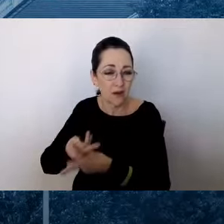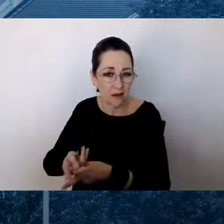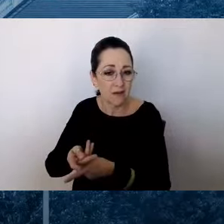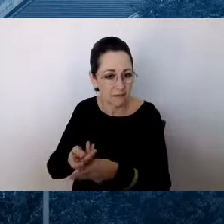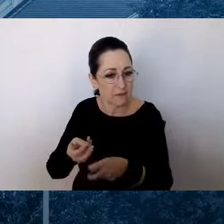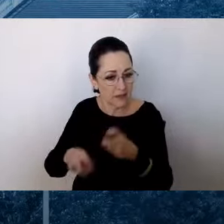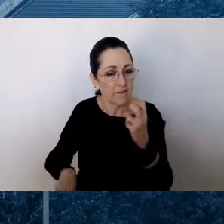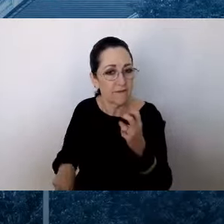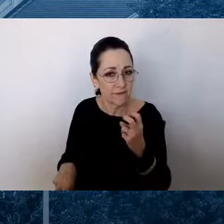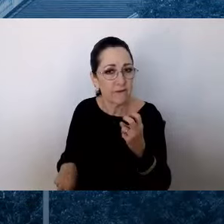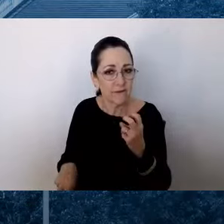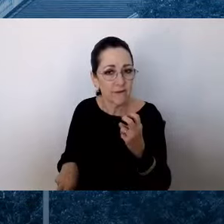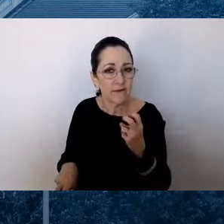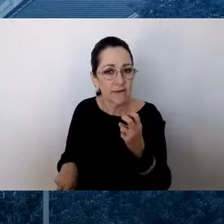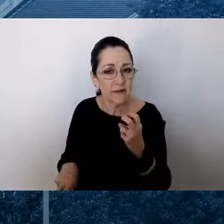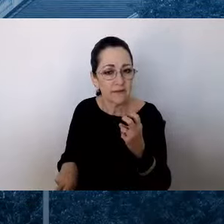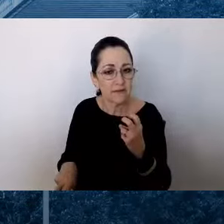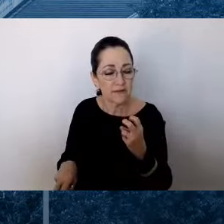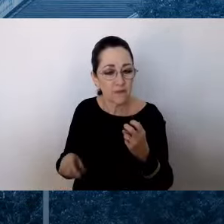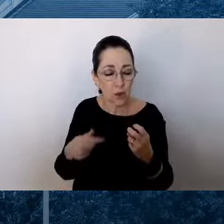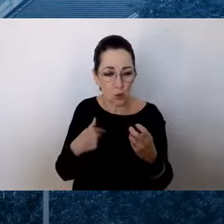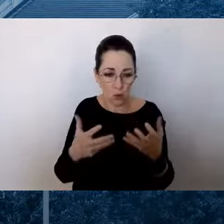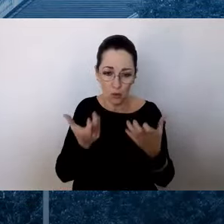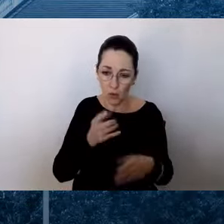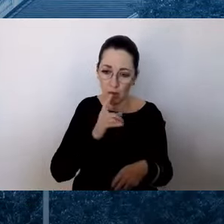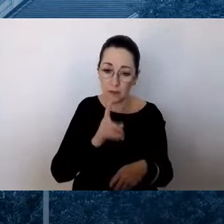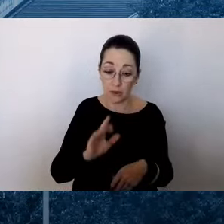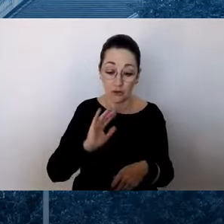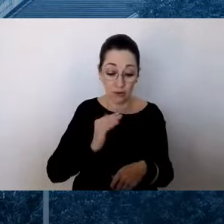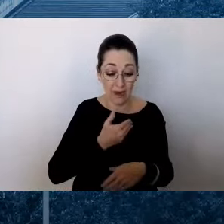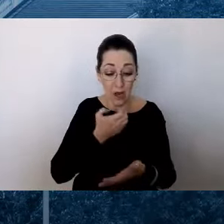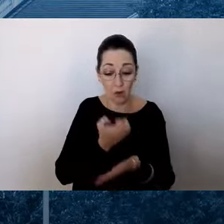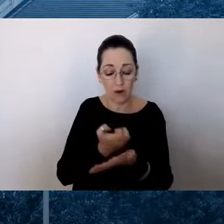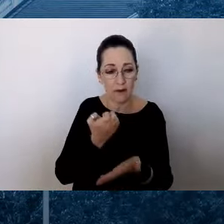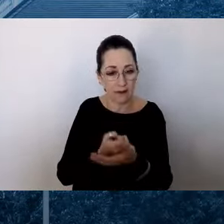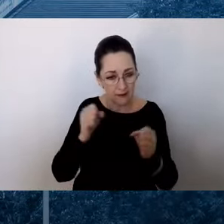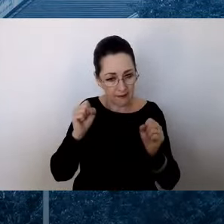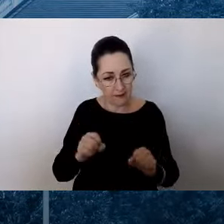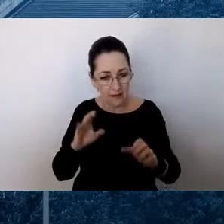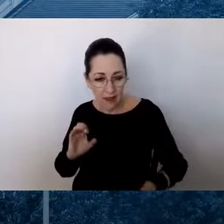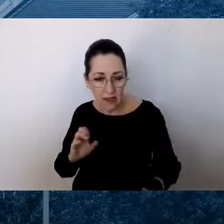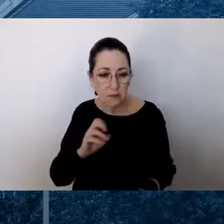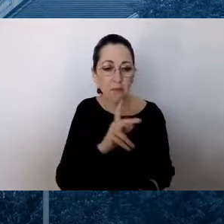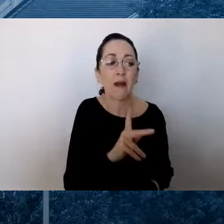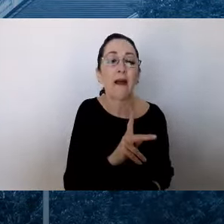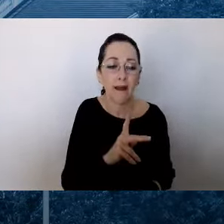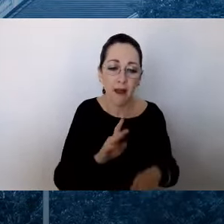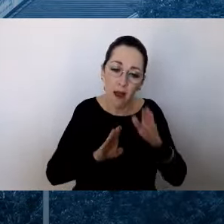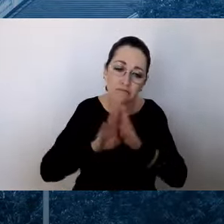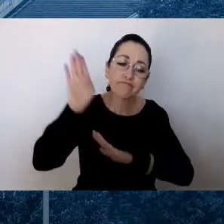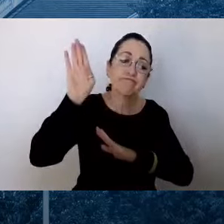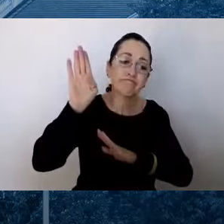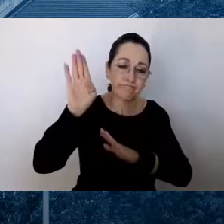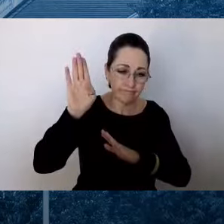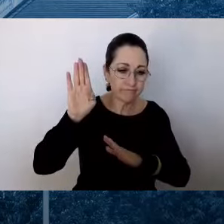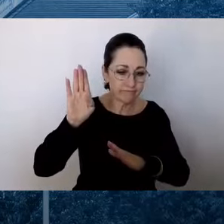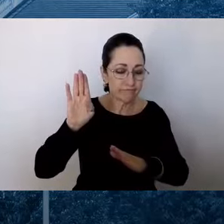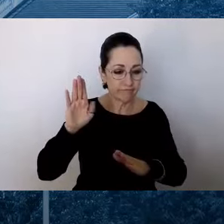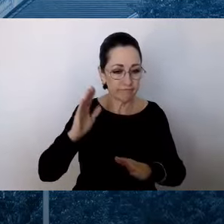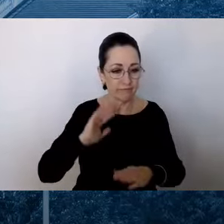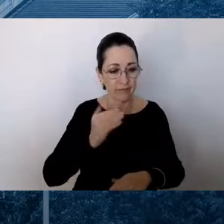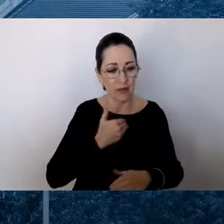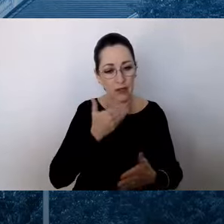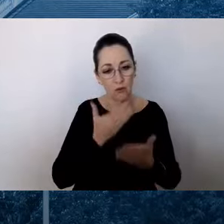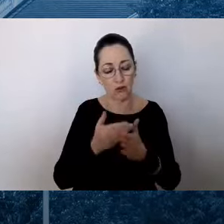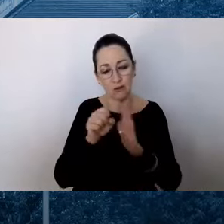where our economy can return to a normal state. And there are lots